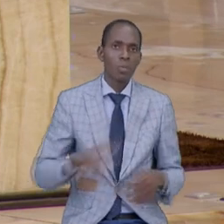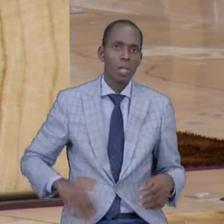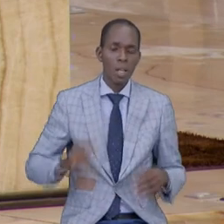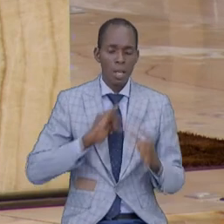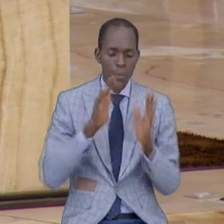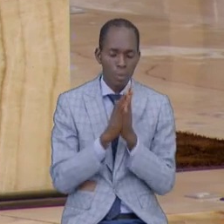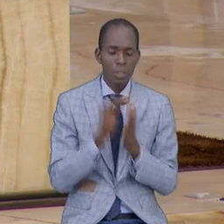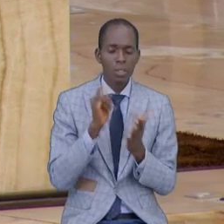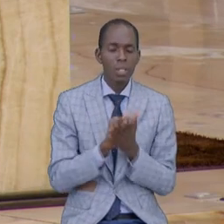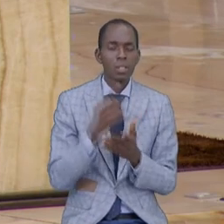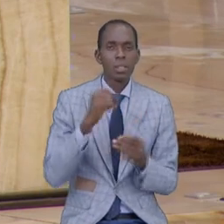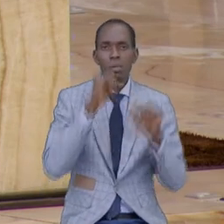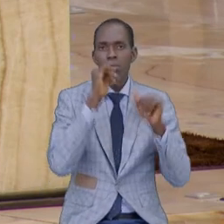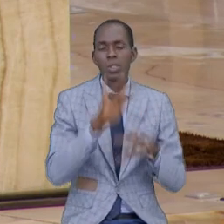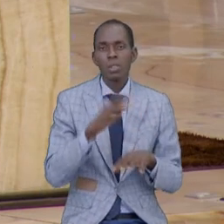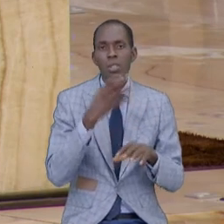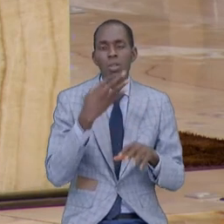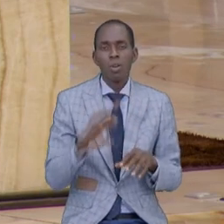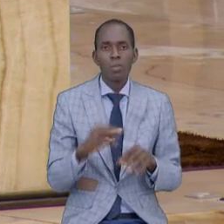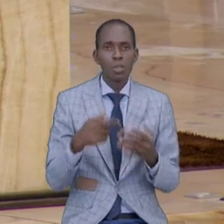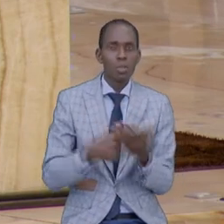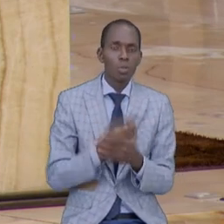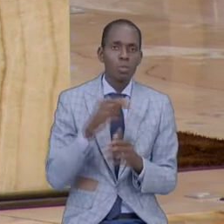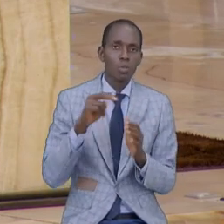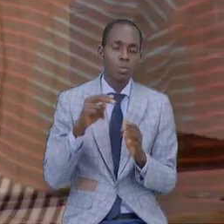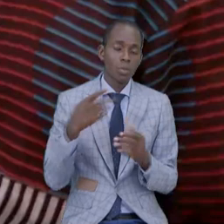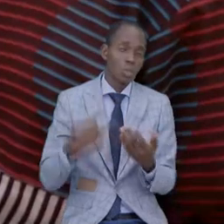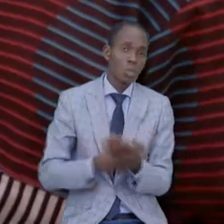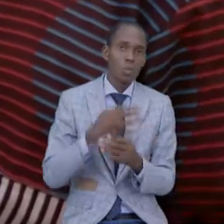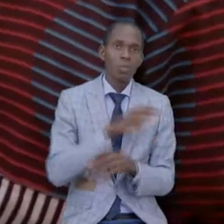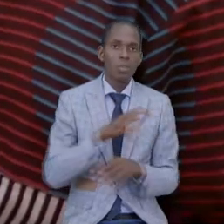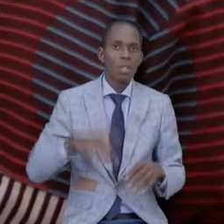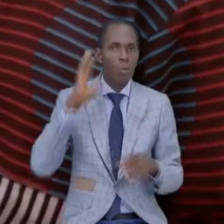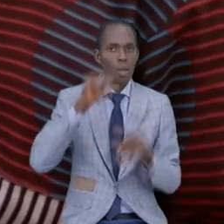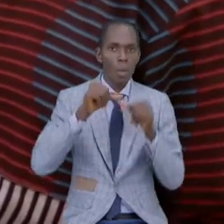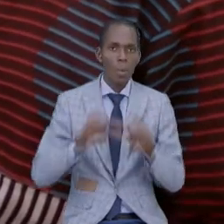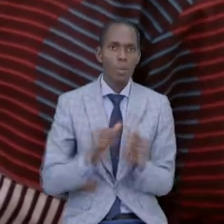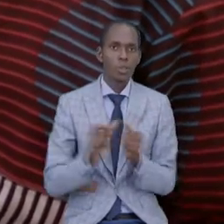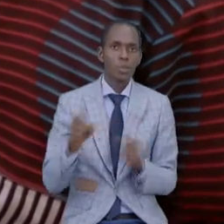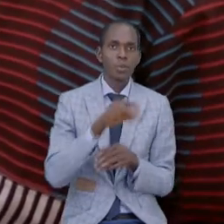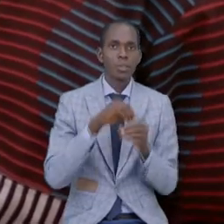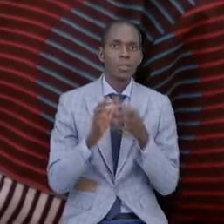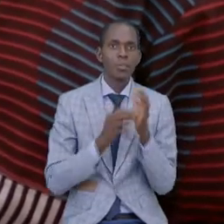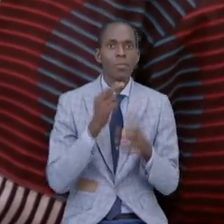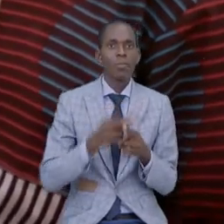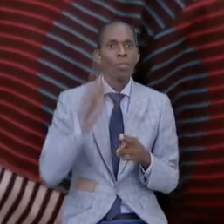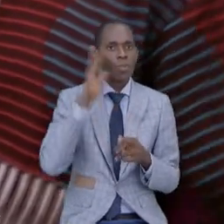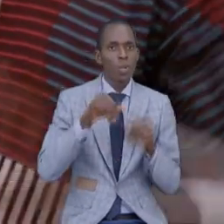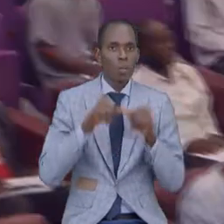the fullness of the blessing of the gospel of Christ will abide with you in Jesus' name. Will abide with